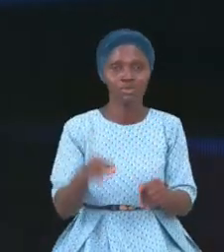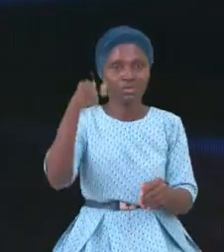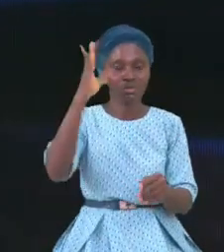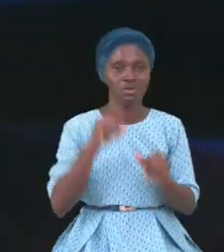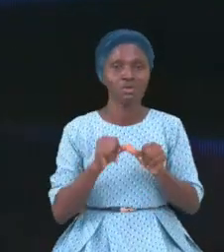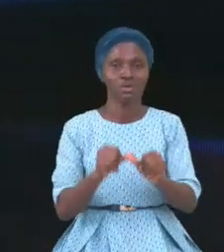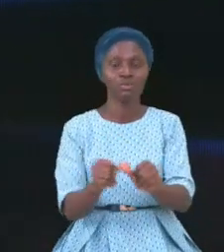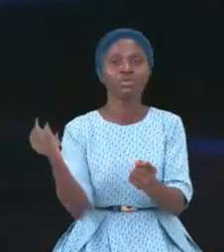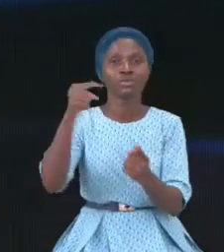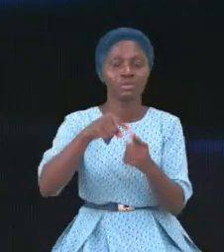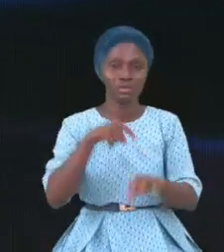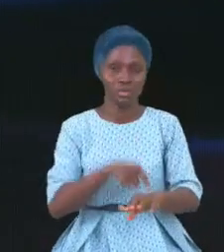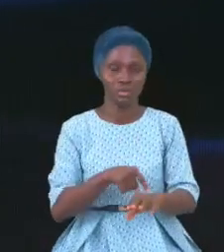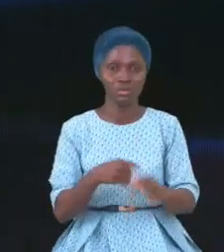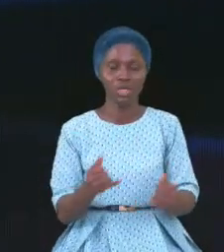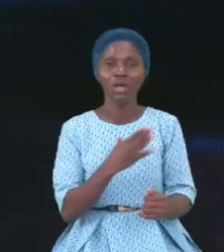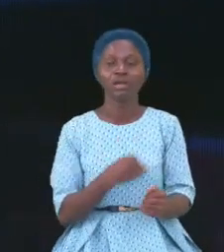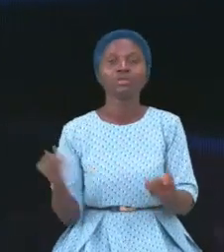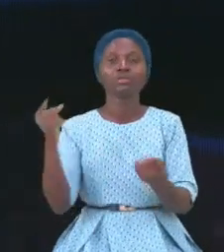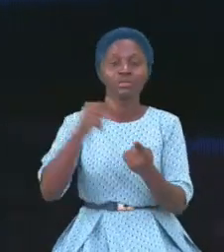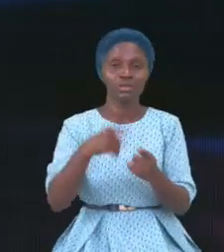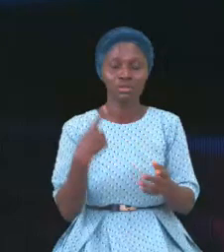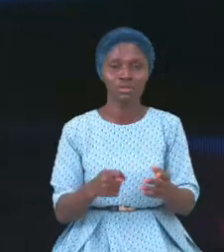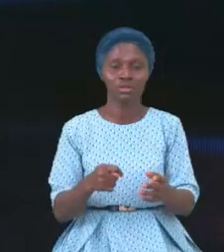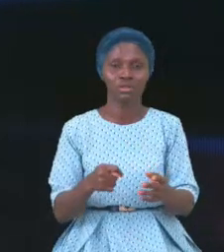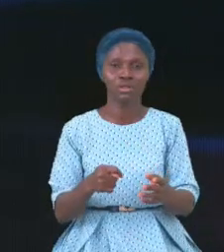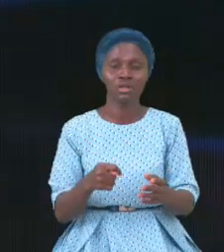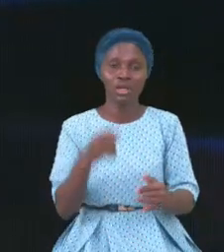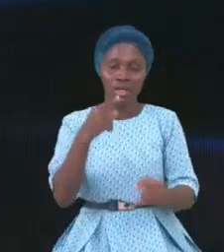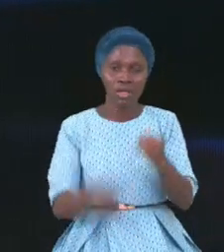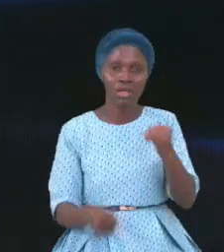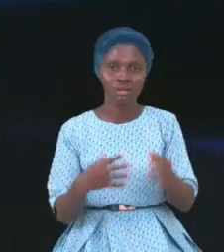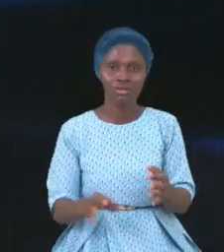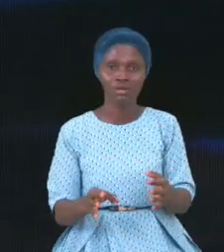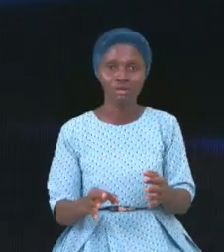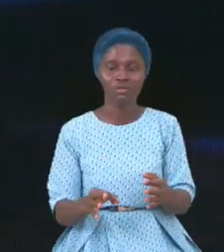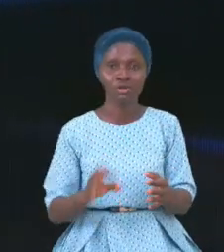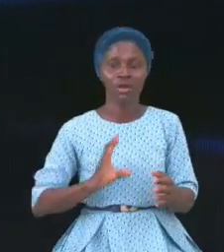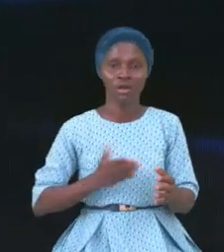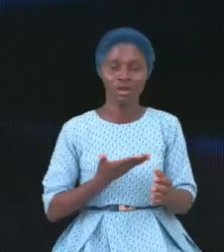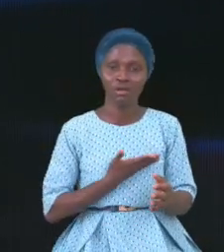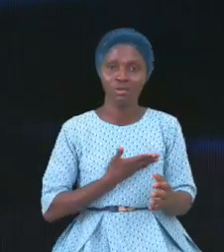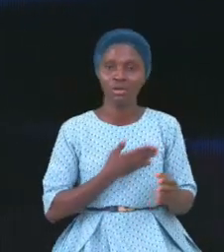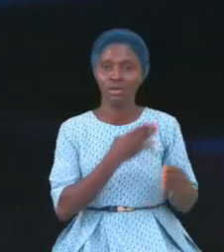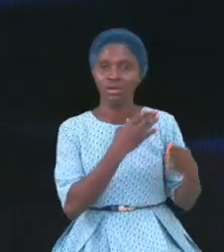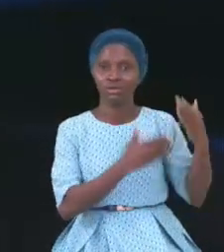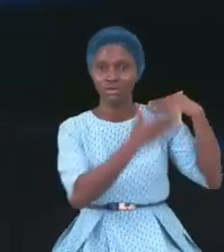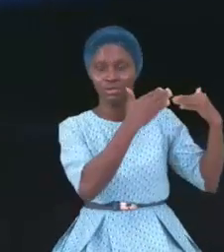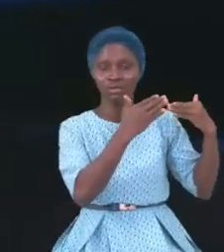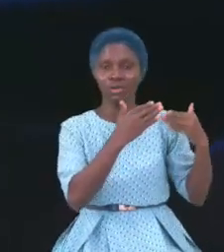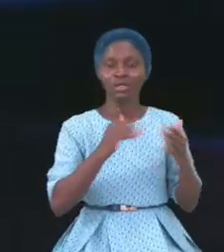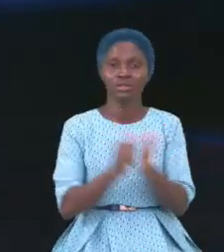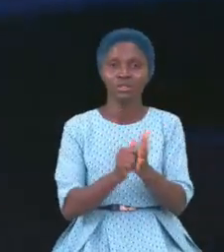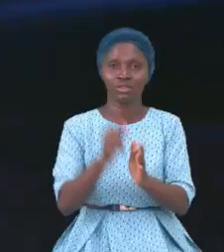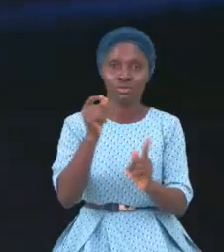the end of the age, the end of our world, the end of our dispensation, that word will remain. Now,